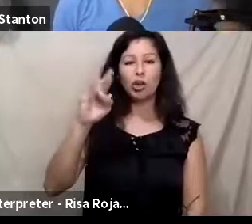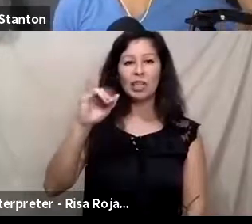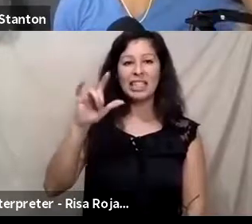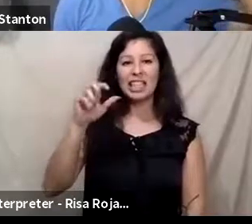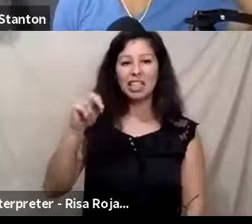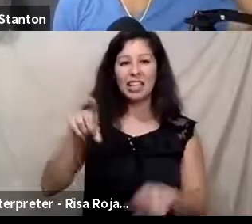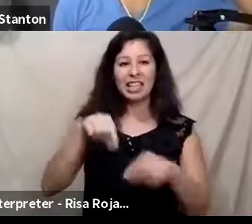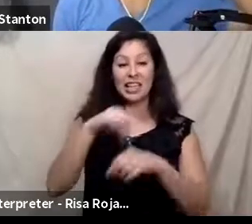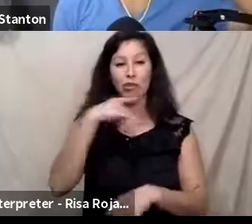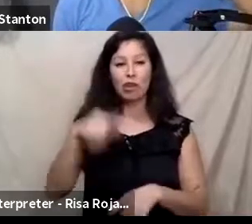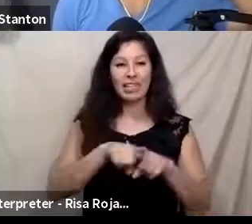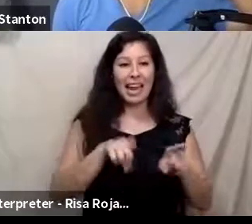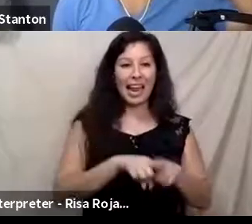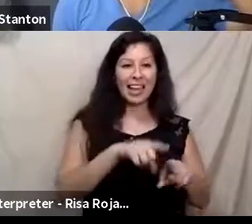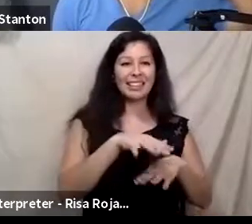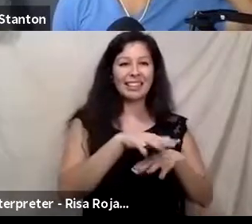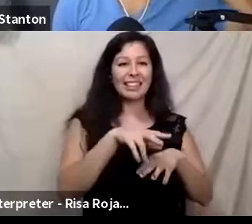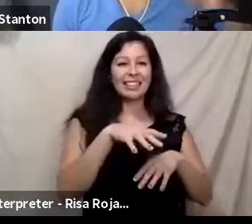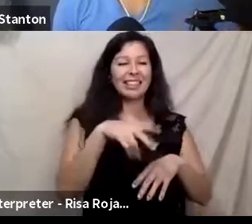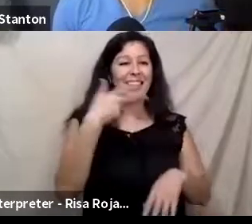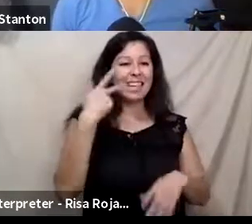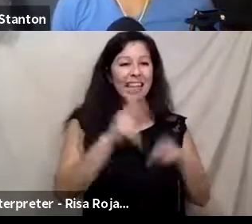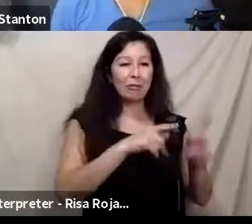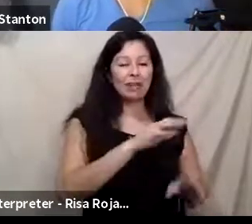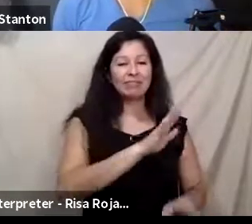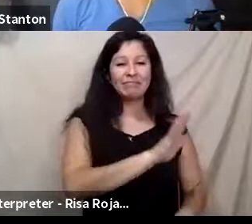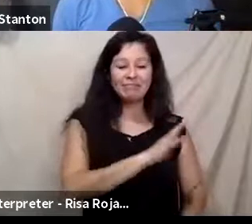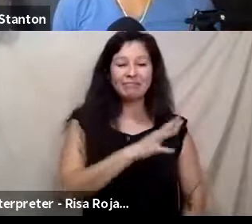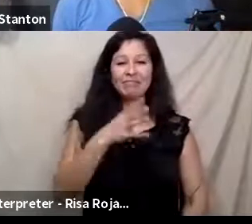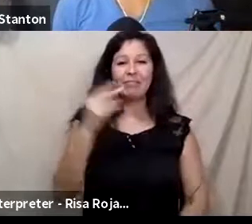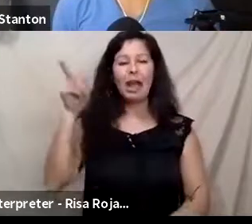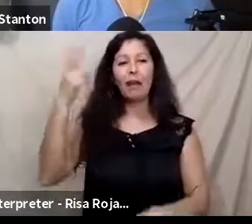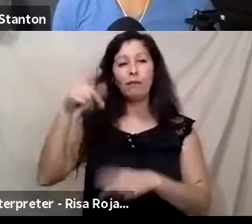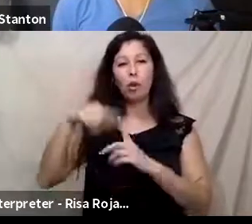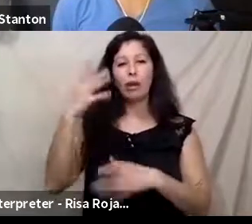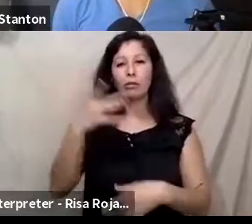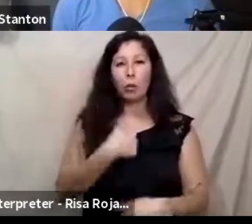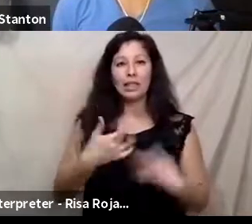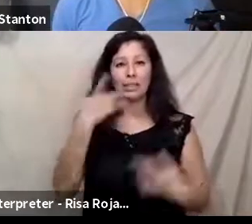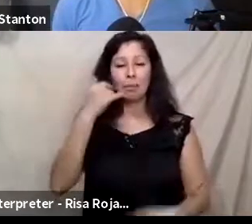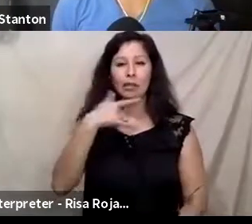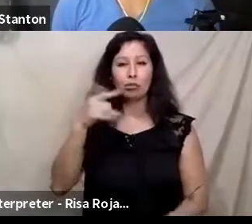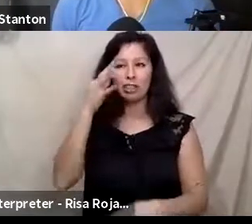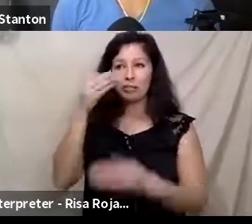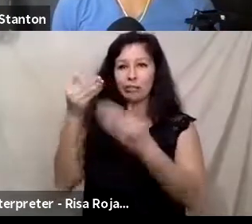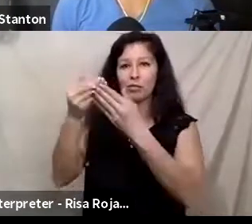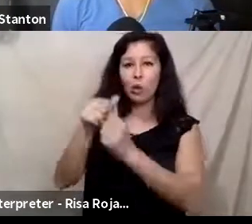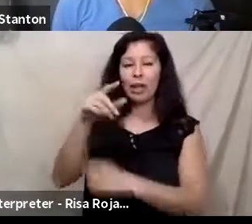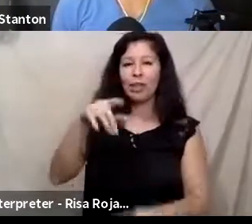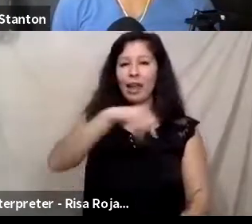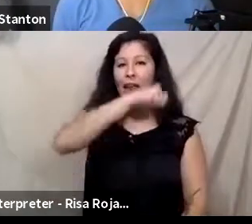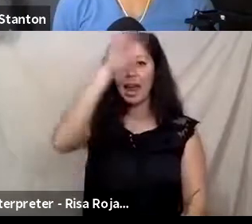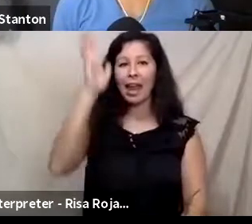you know, of course, Northern Exposures takes place way out with their Alaska Natives, and which was great. And then I literally got on a